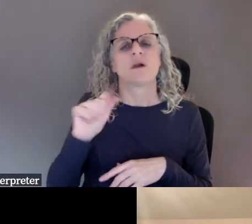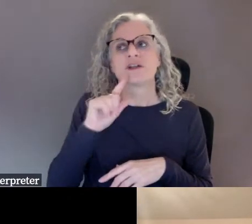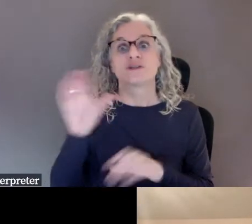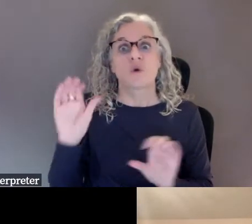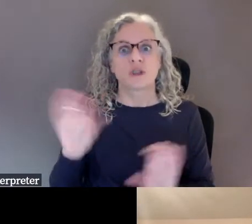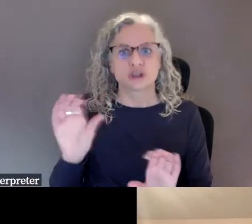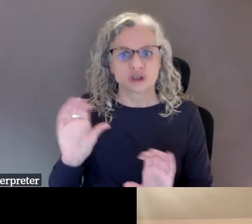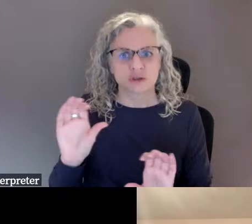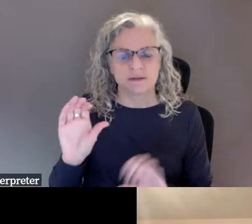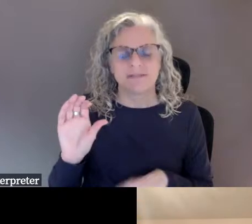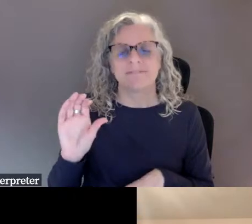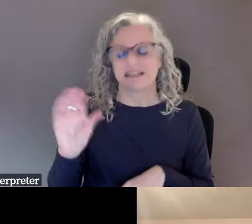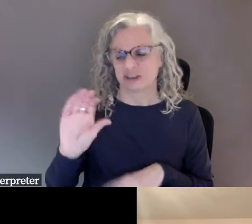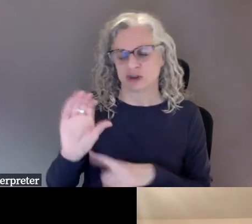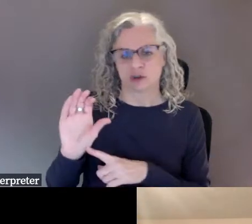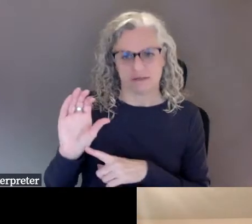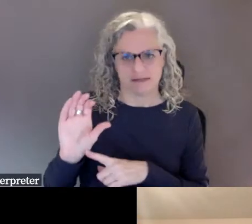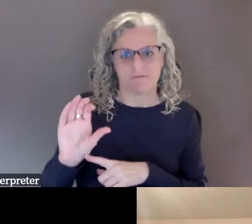a